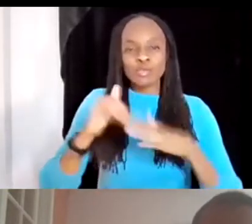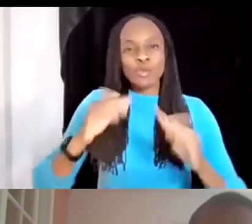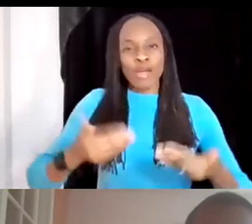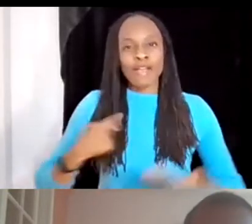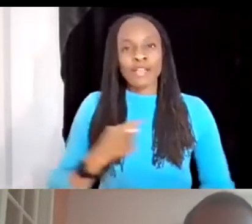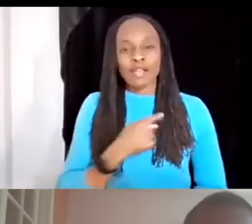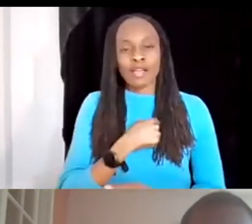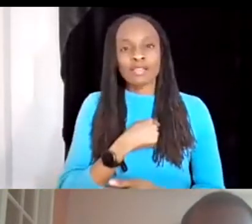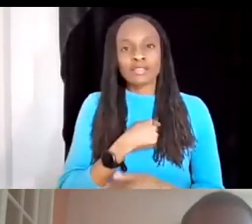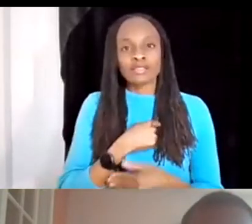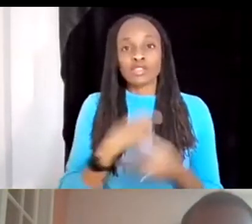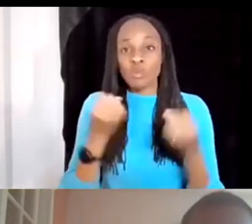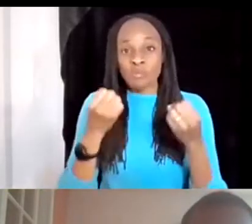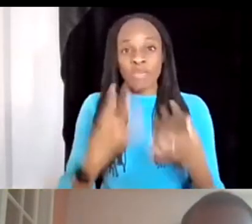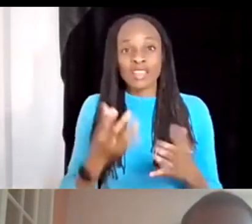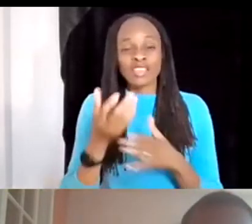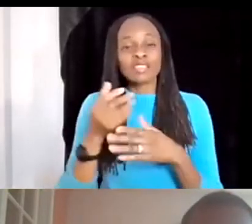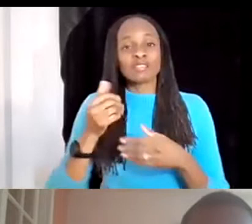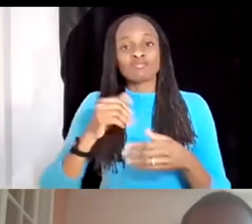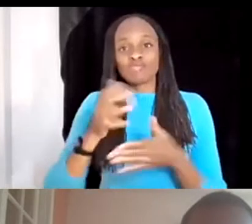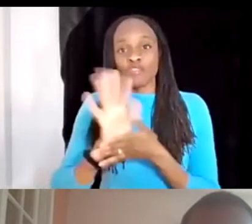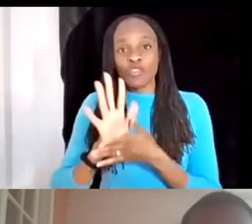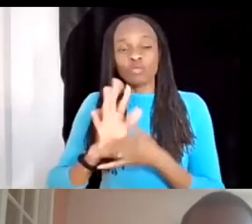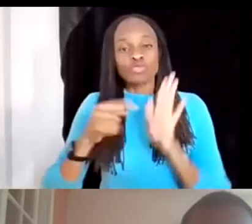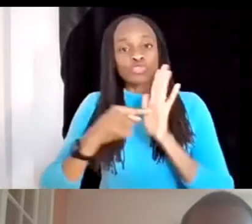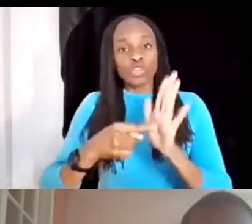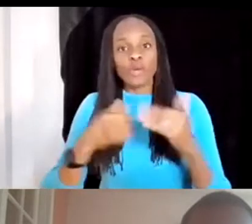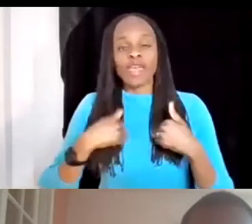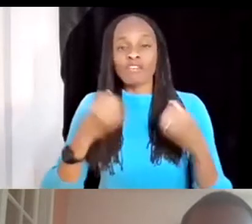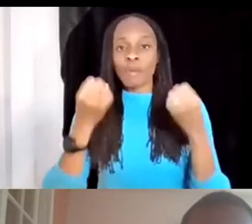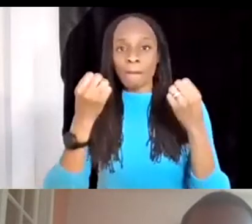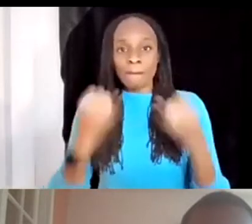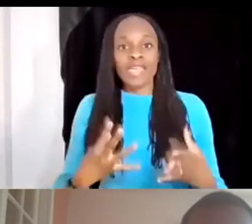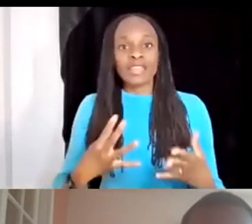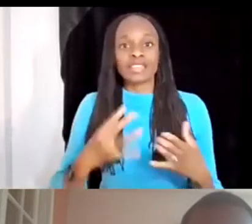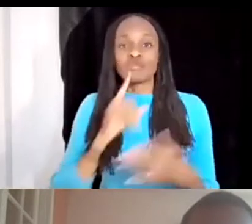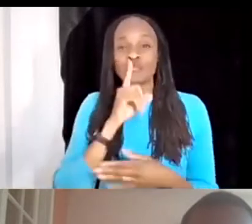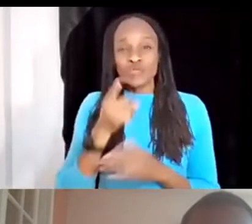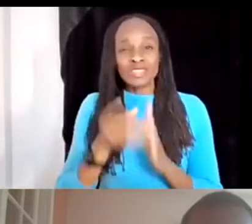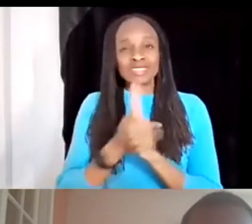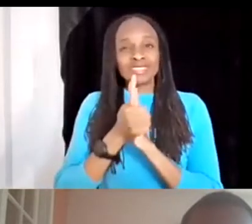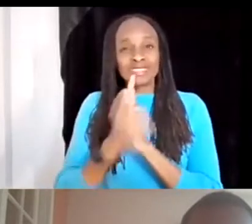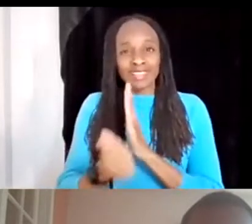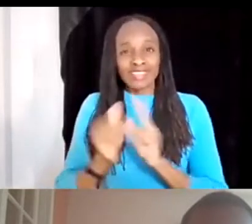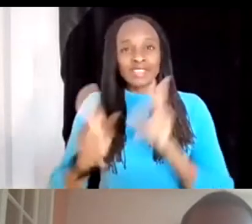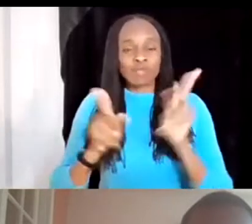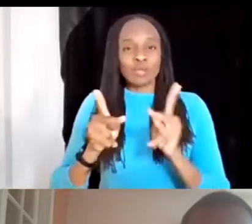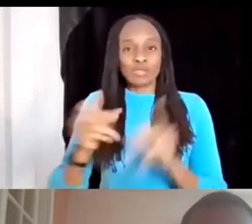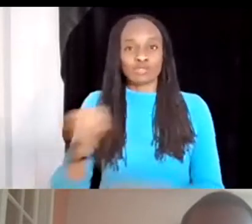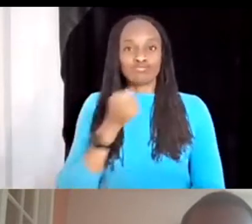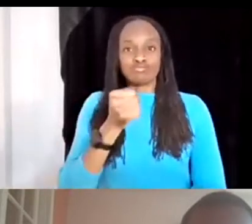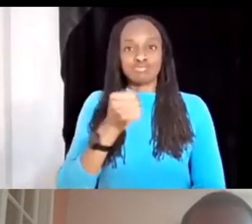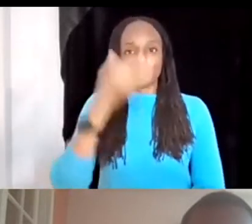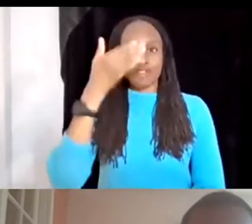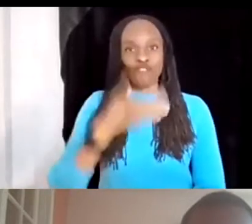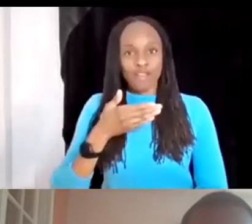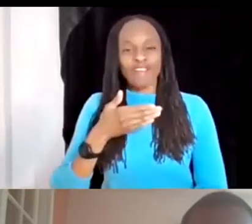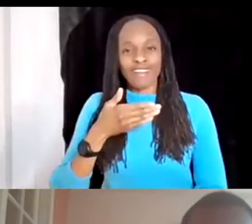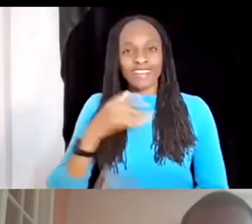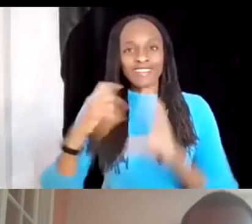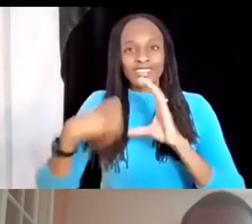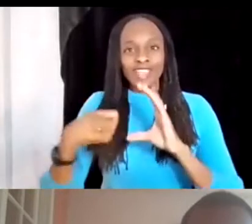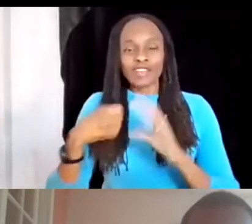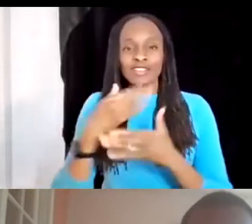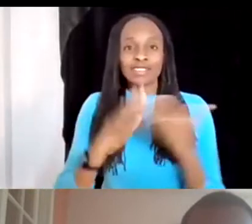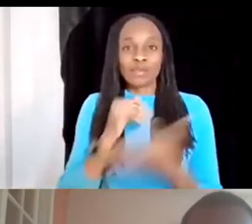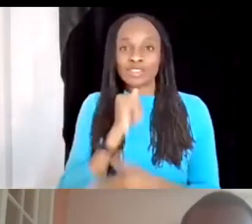these particular films show, there's so many extraordinarily talented people to put in front of the lens, some of whom aren't getting the